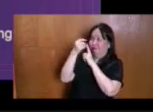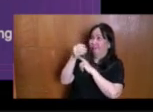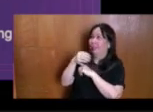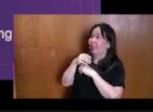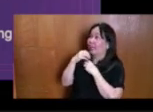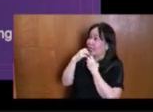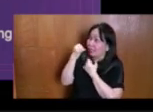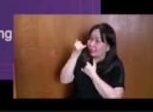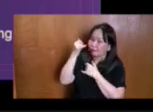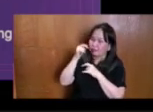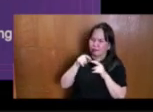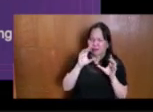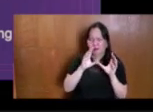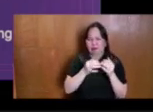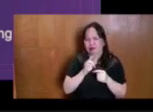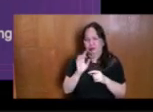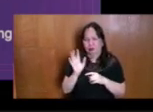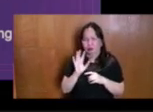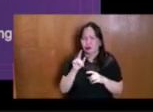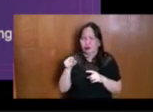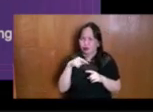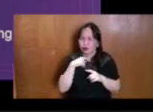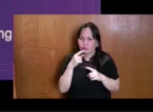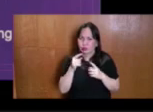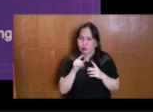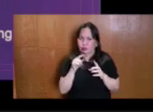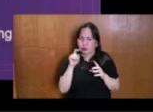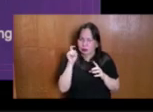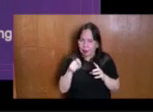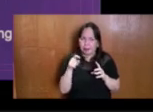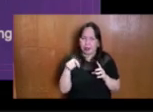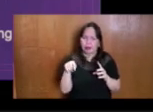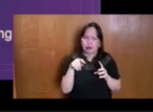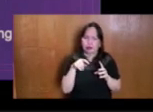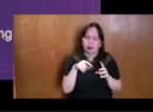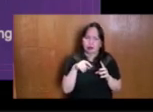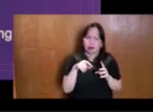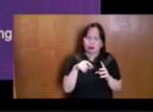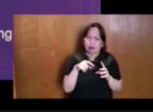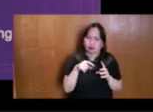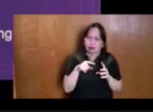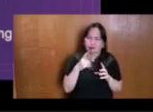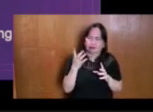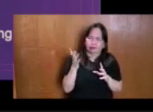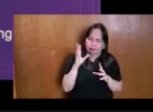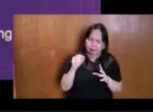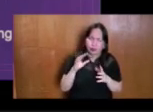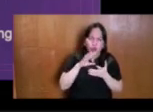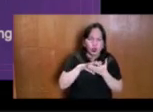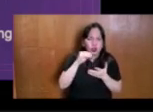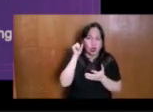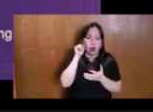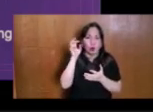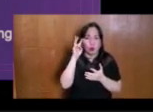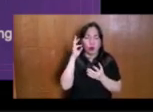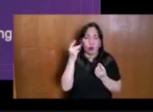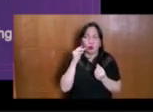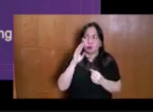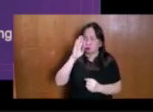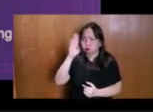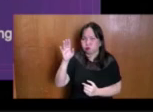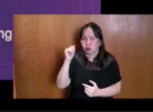for our companies, SMEs, big companies, part of the exercise, no? of